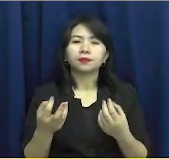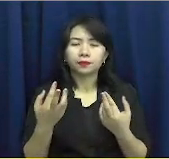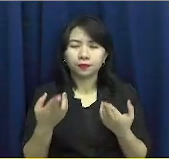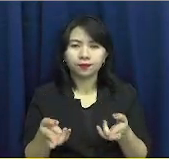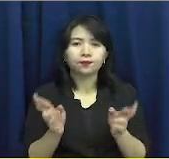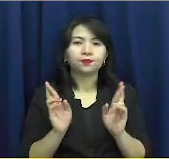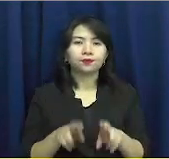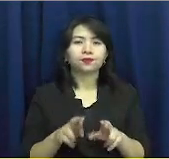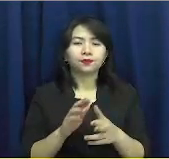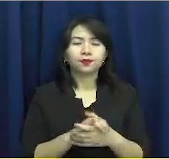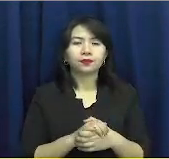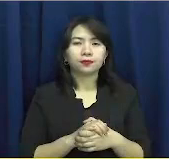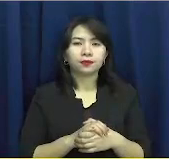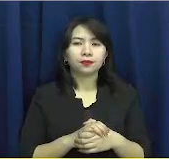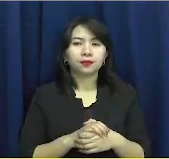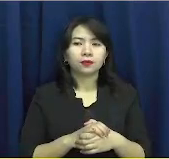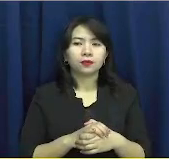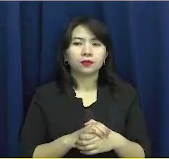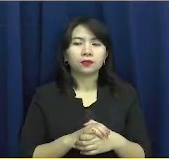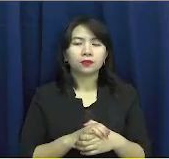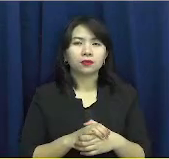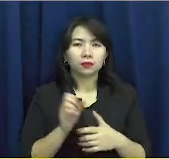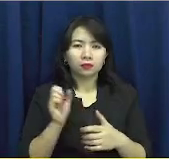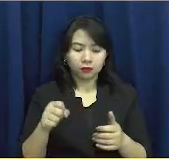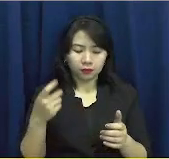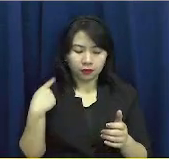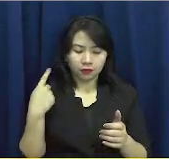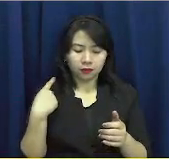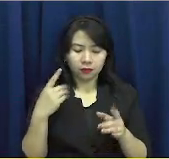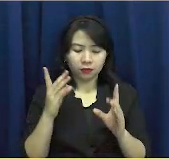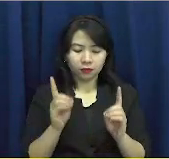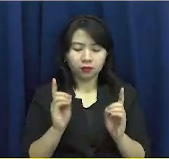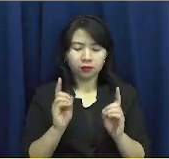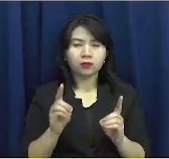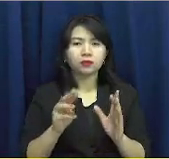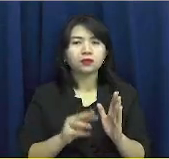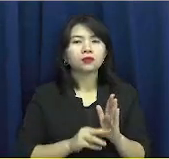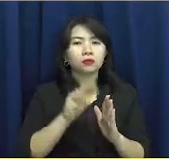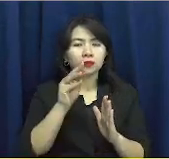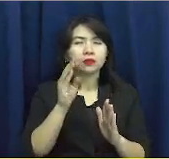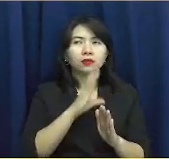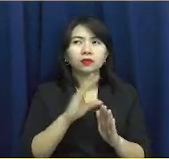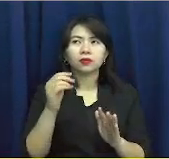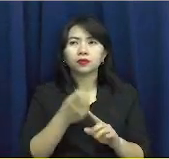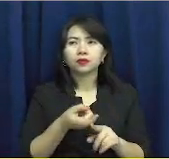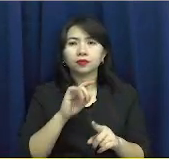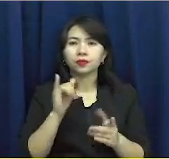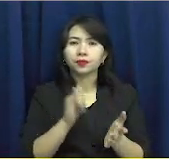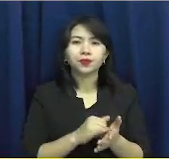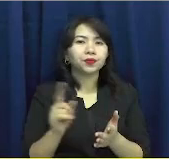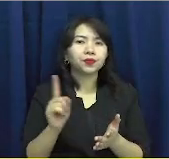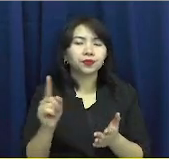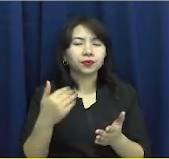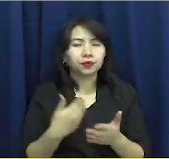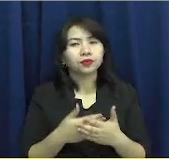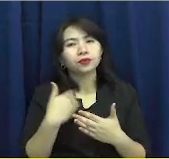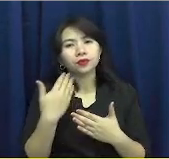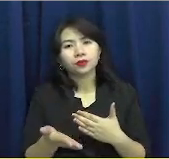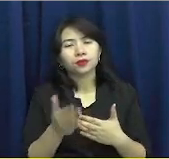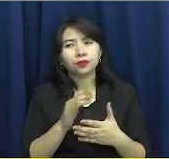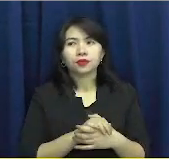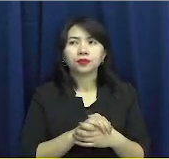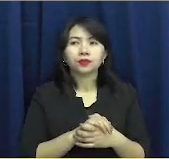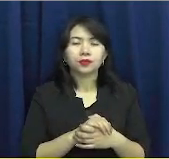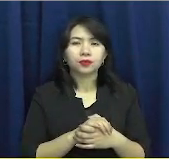po? Meron tayong doctrinal maturity. From doctrinal maturity, ano pong kasunod? From doctrinal